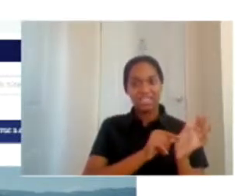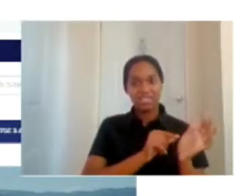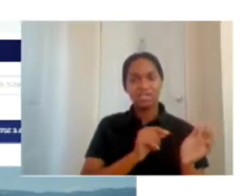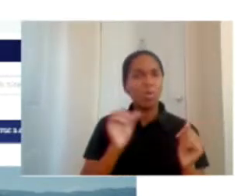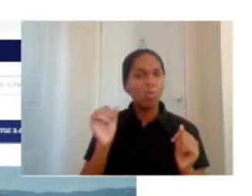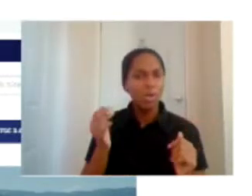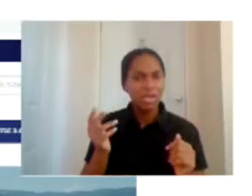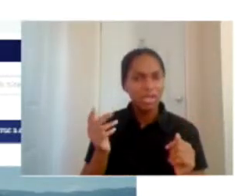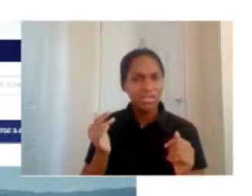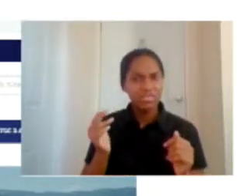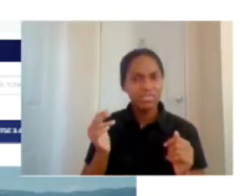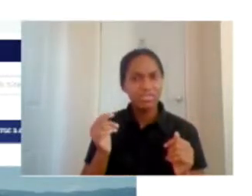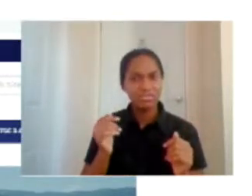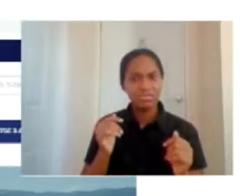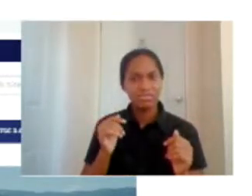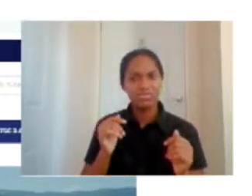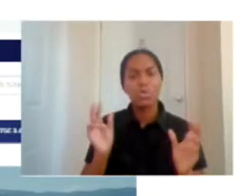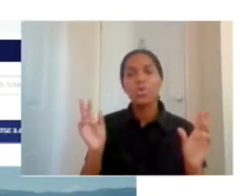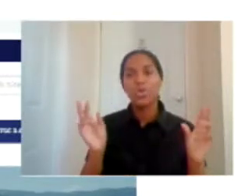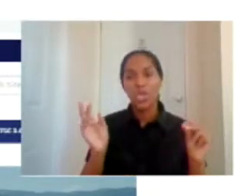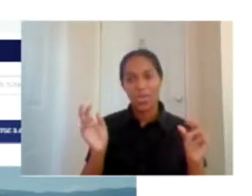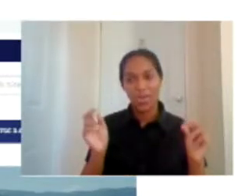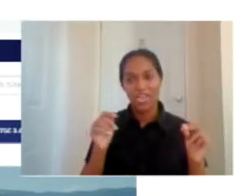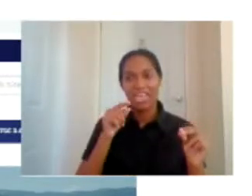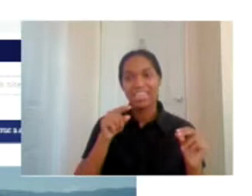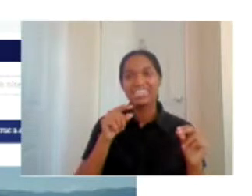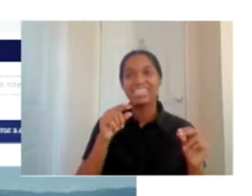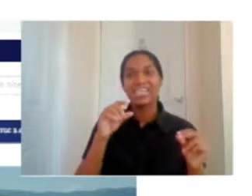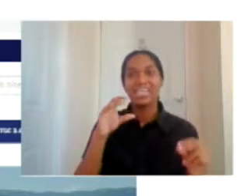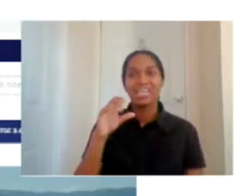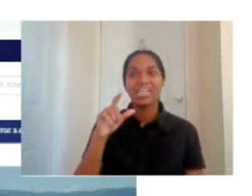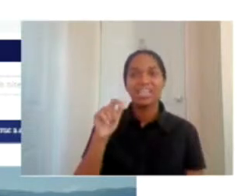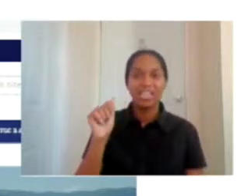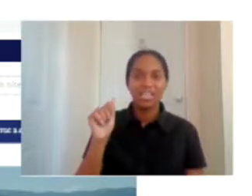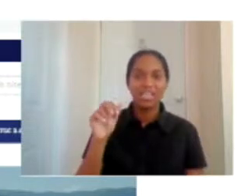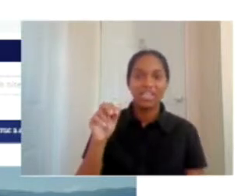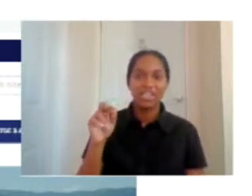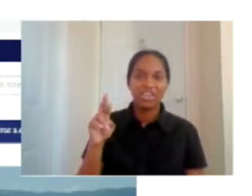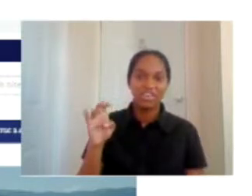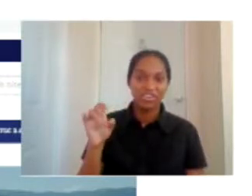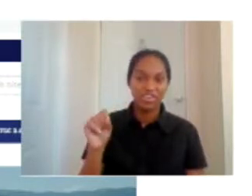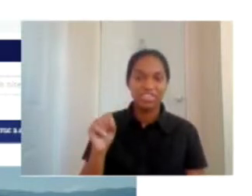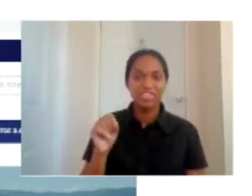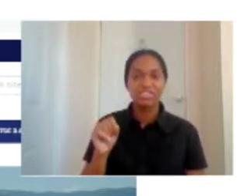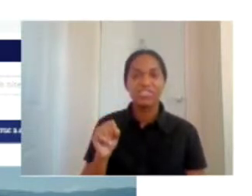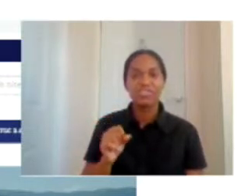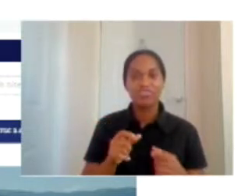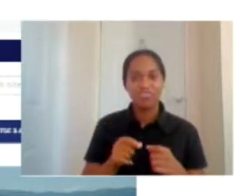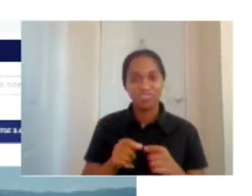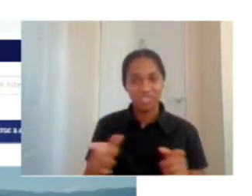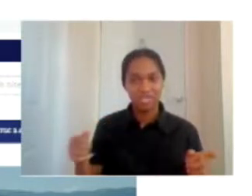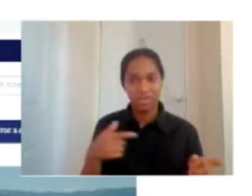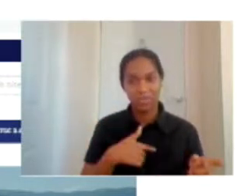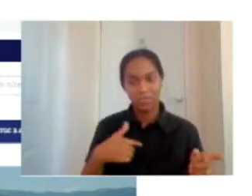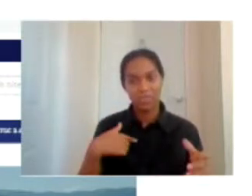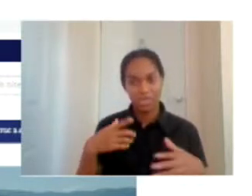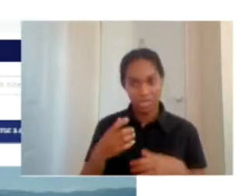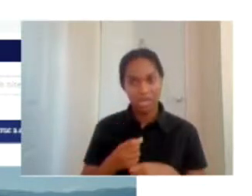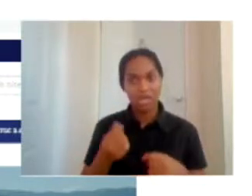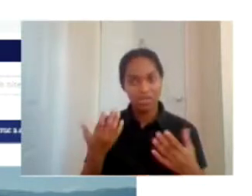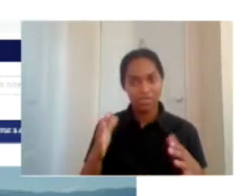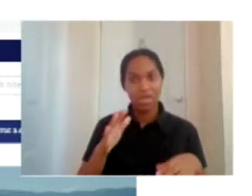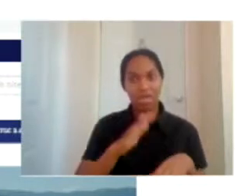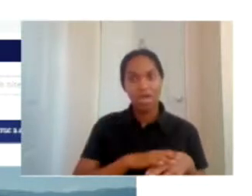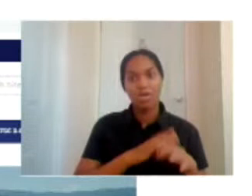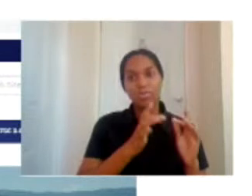this? No, this is Claire's press release. So we got a press release and we've already gotten it on our